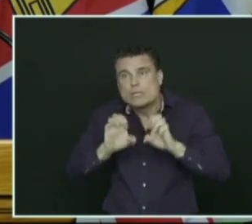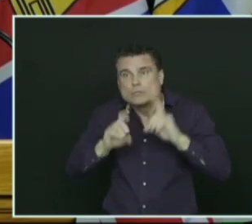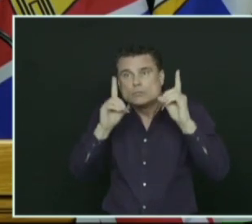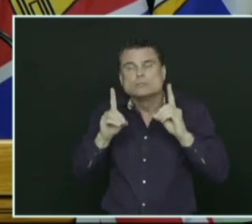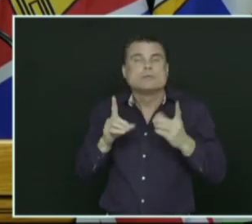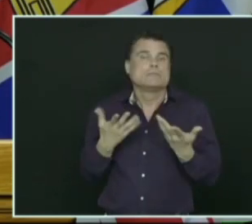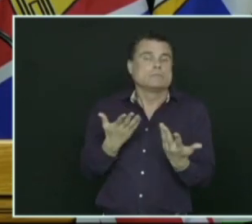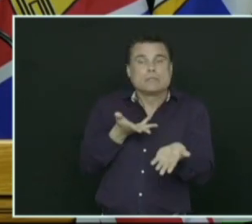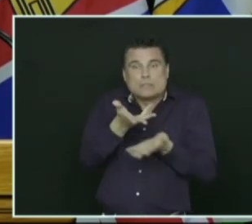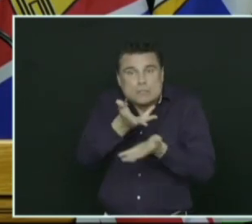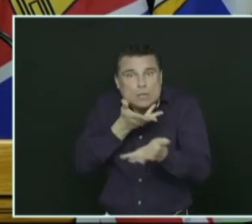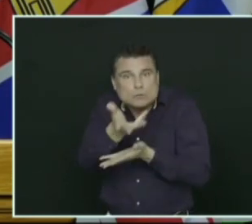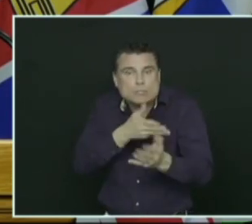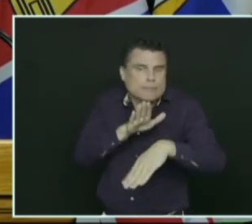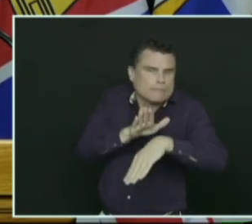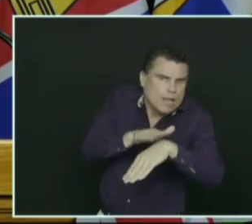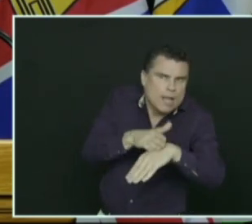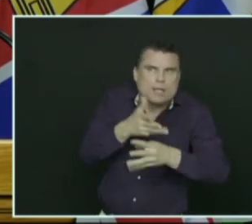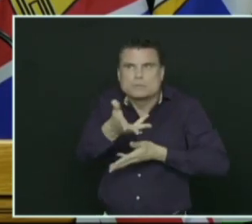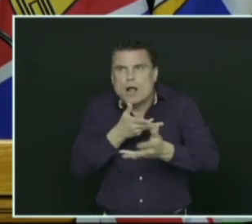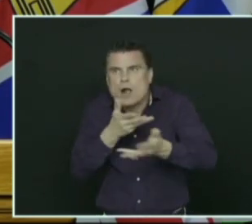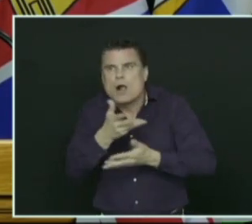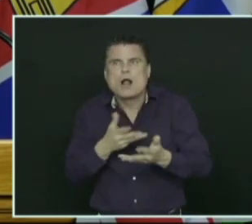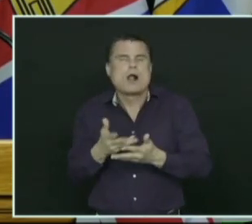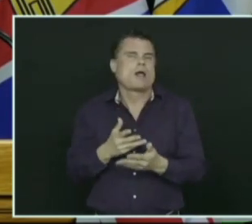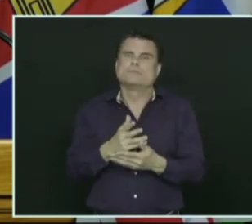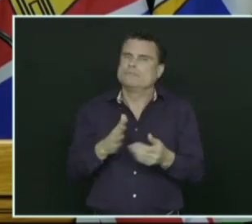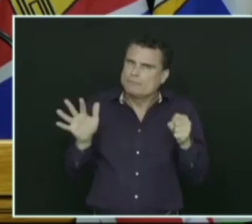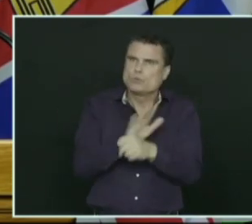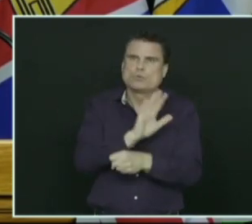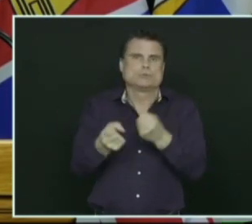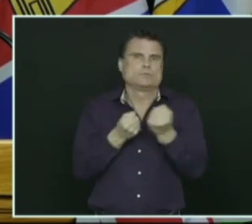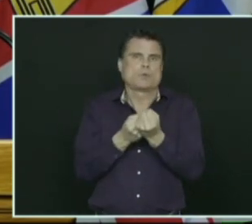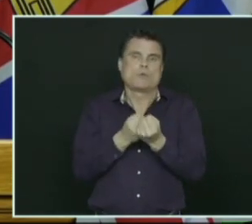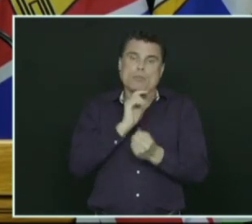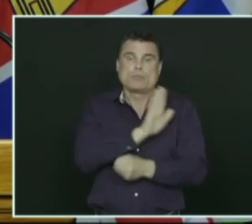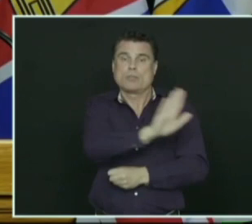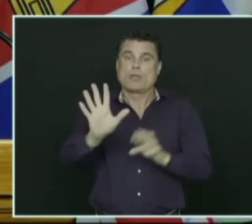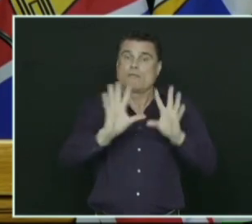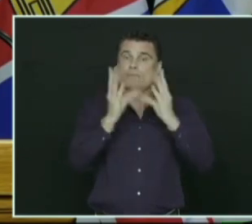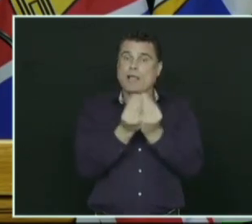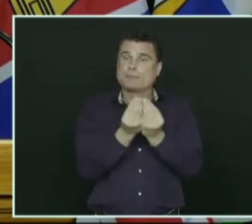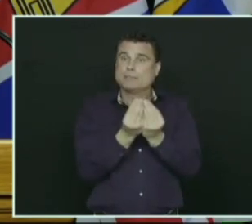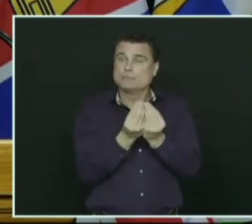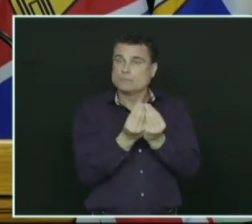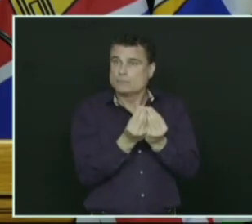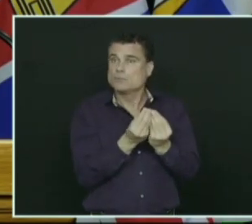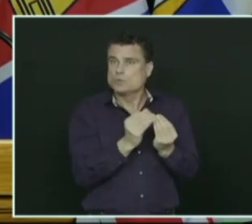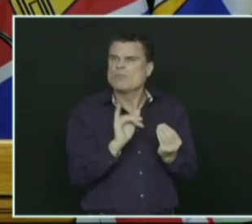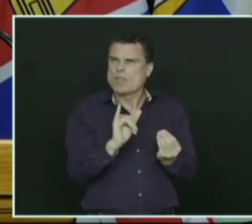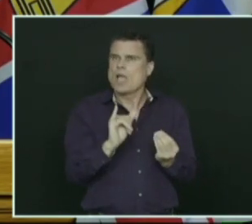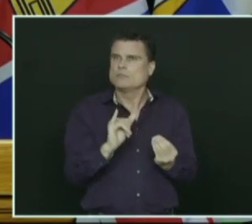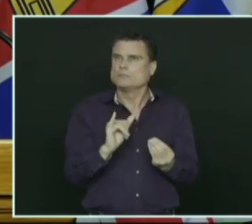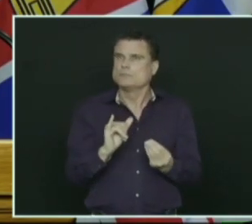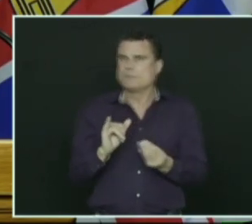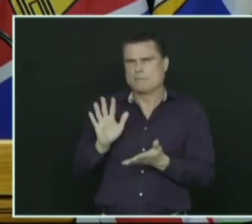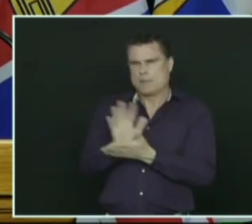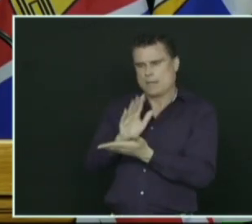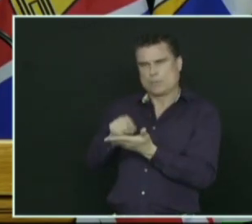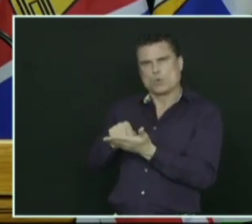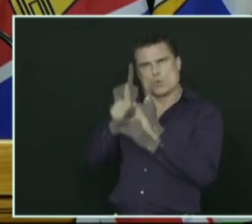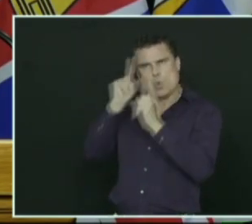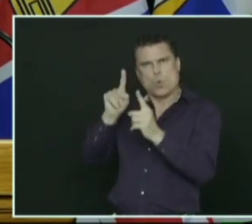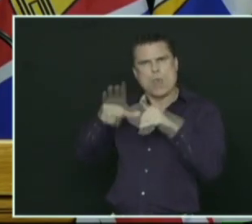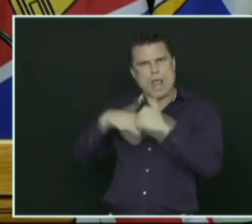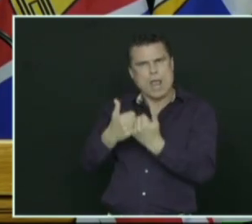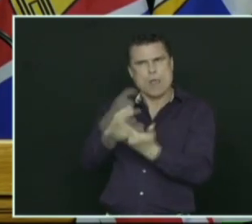and where people are living. So there's nothing particularly different. One of the things in Vancouver